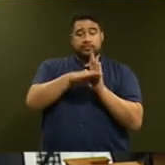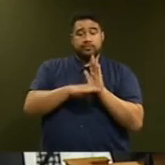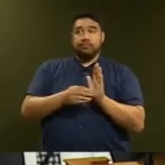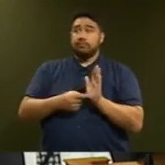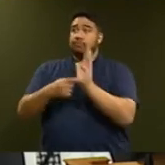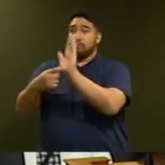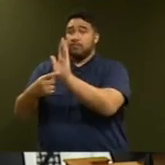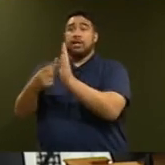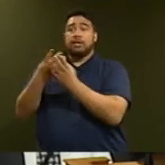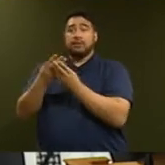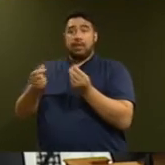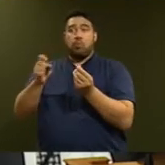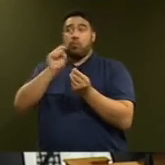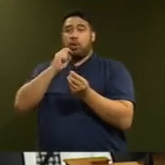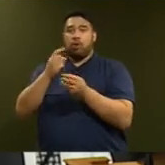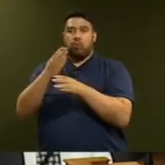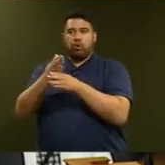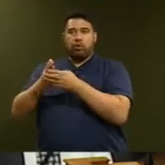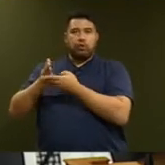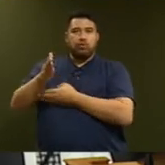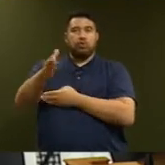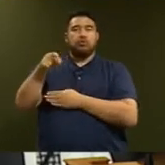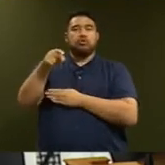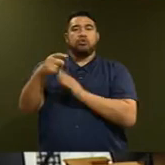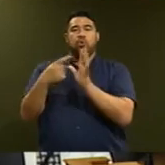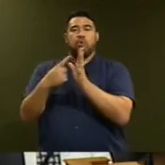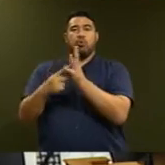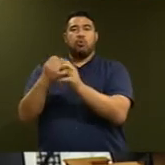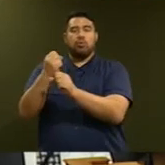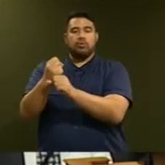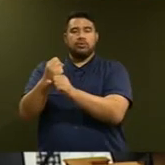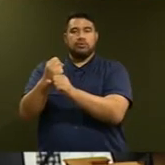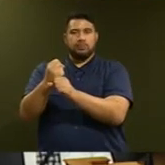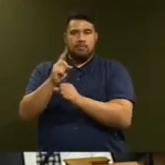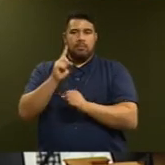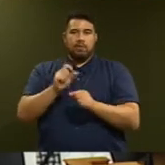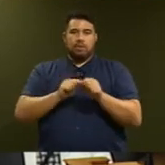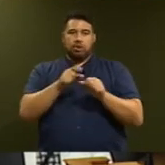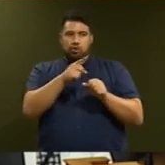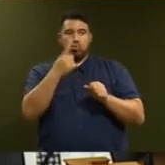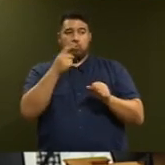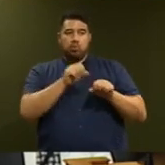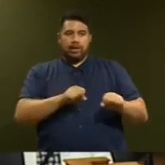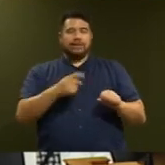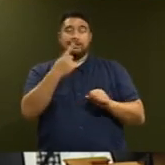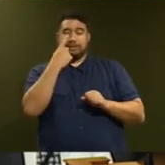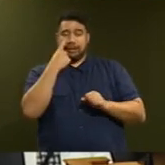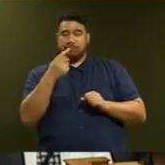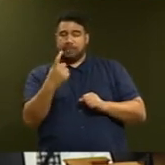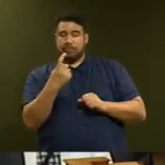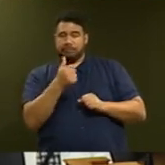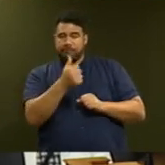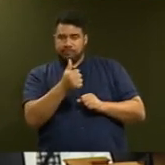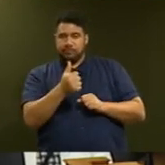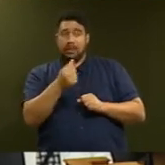taken forward all the way to August in a serious kind. No, it is a you wait and see. All right? It's not a yes. It's not